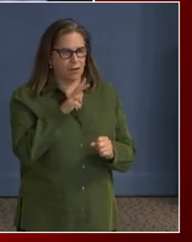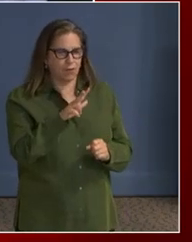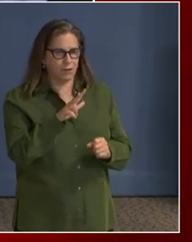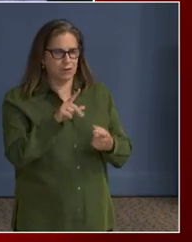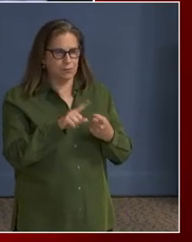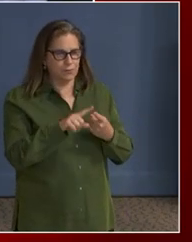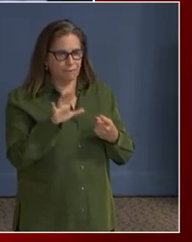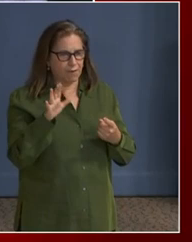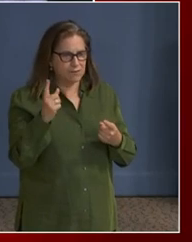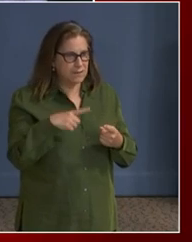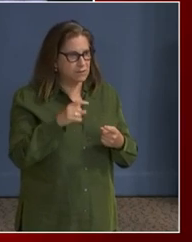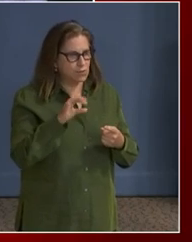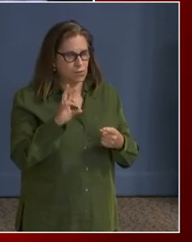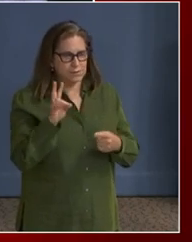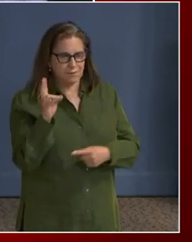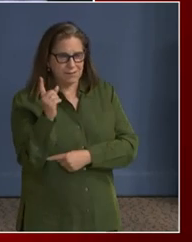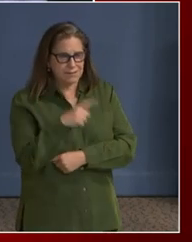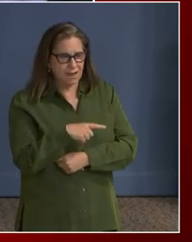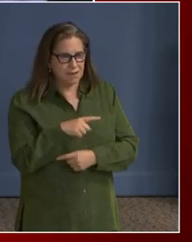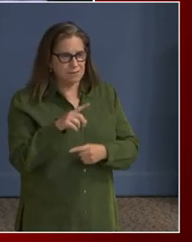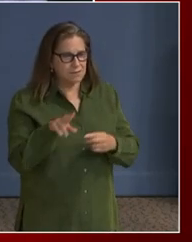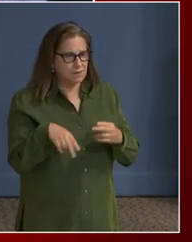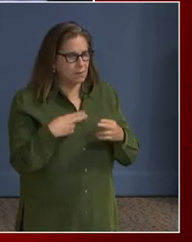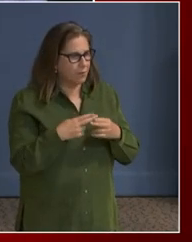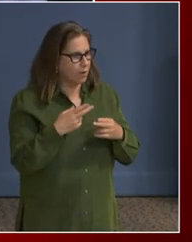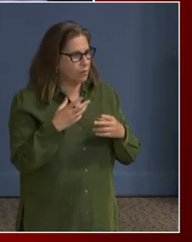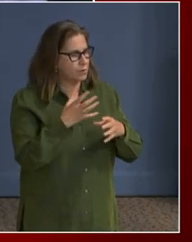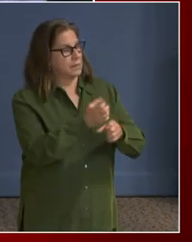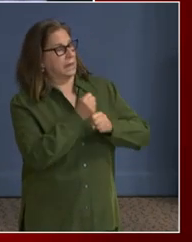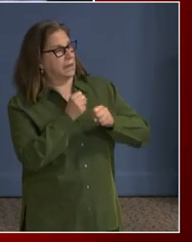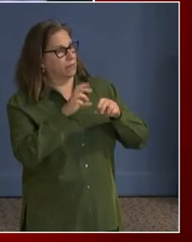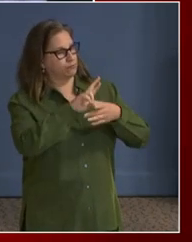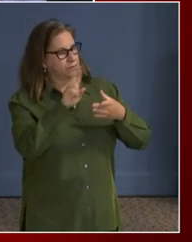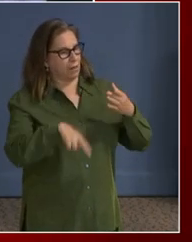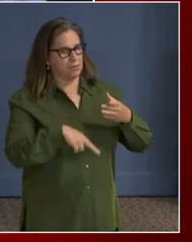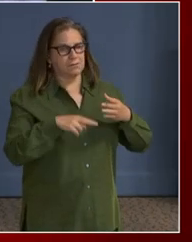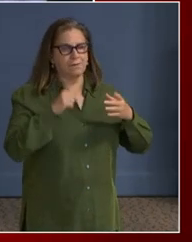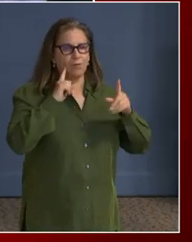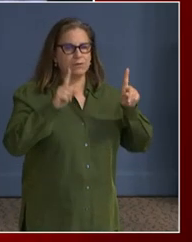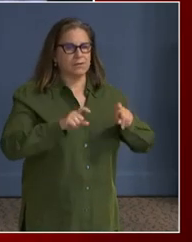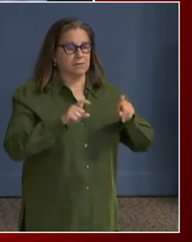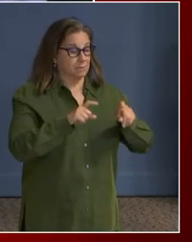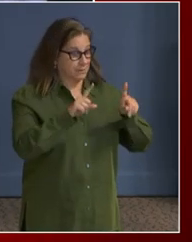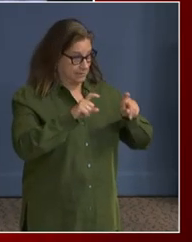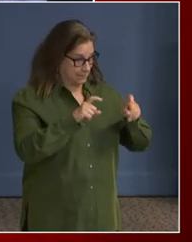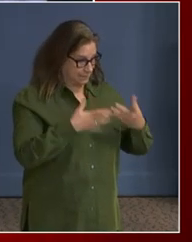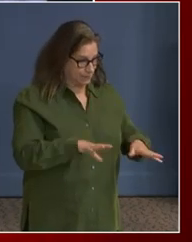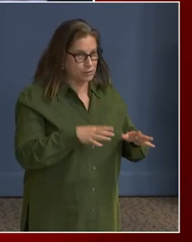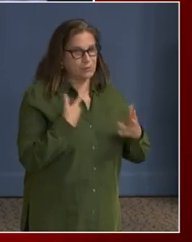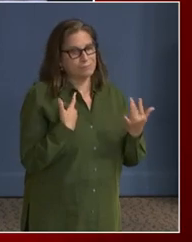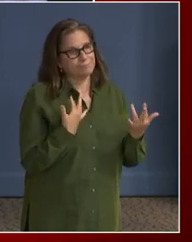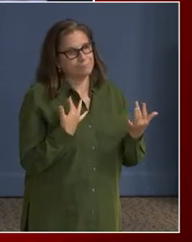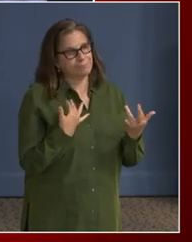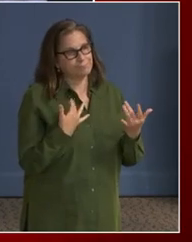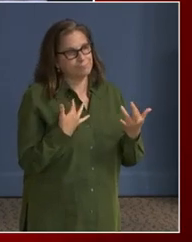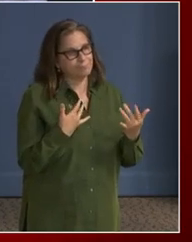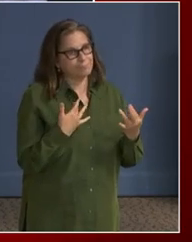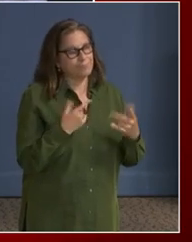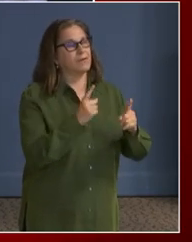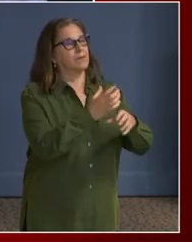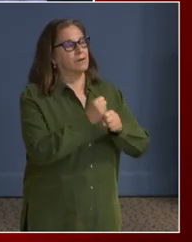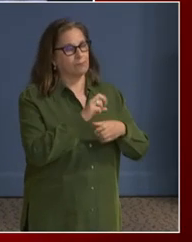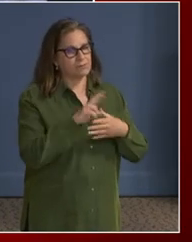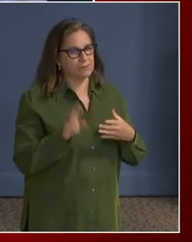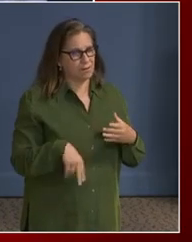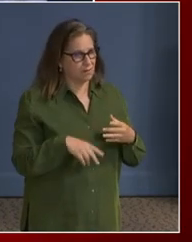Can you talk about how that has been resolved, if it's been resolved, and some of the numbers of tests, people going to get tested that you guys are seeing now? Say the